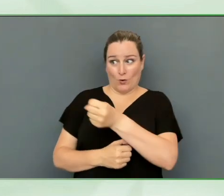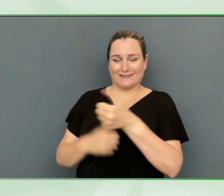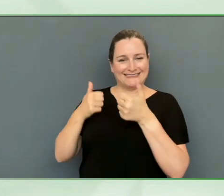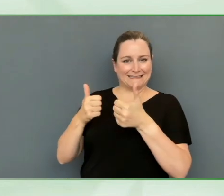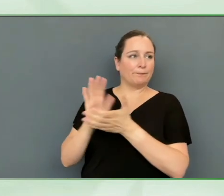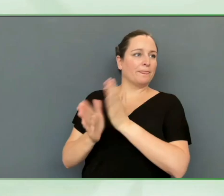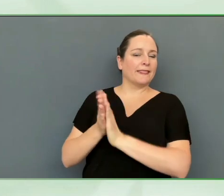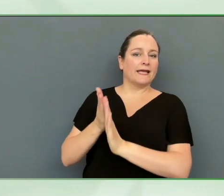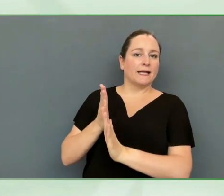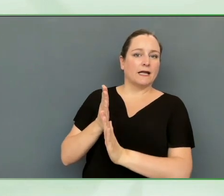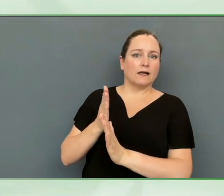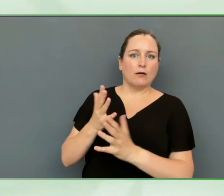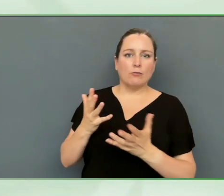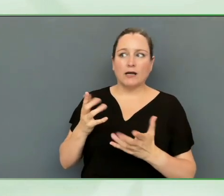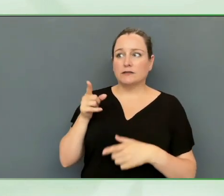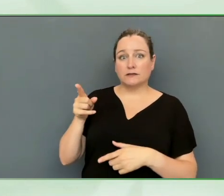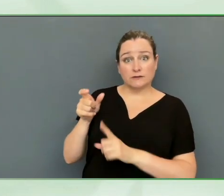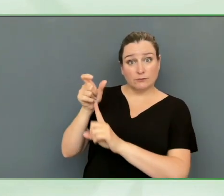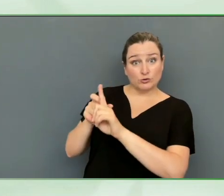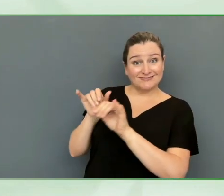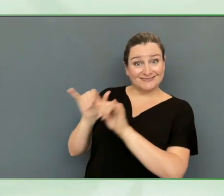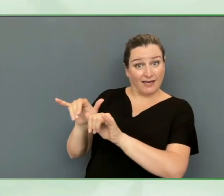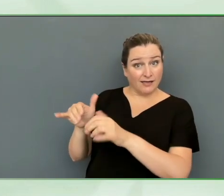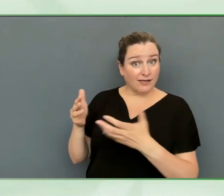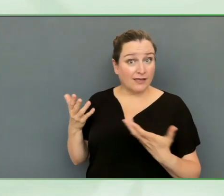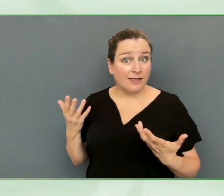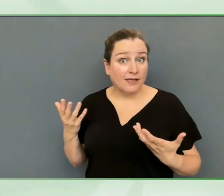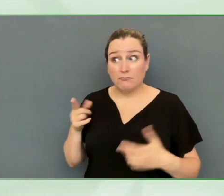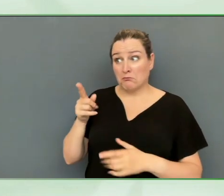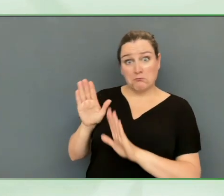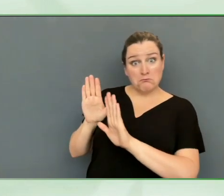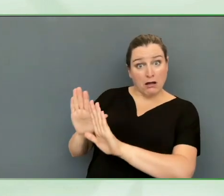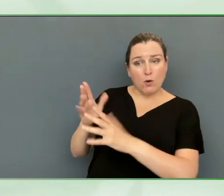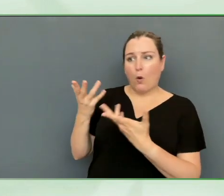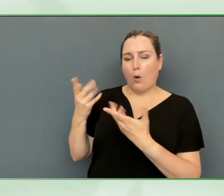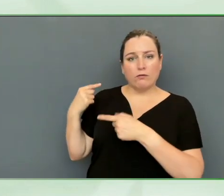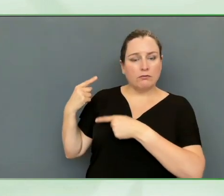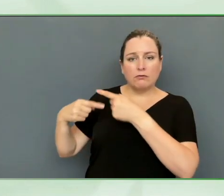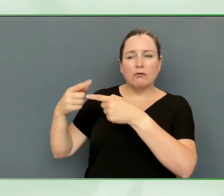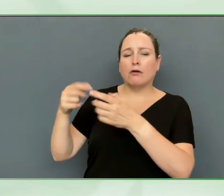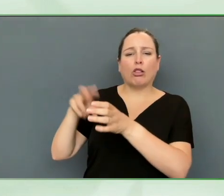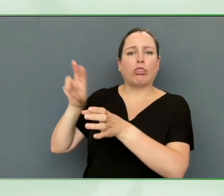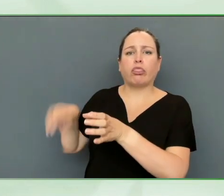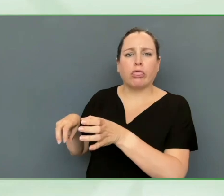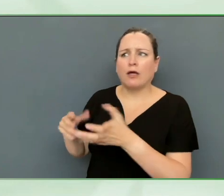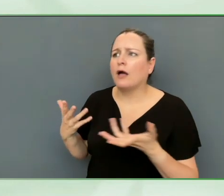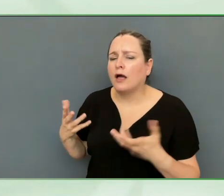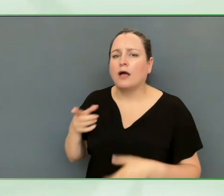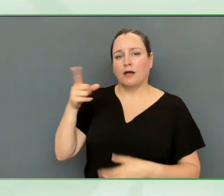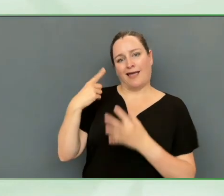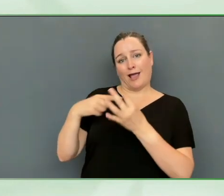mark on, and they have this belief, now we have these people on board and everything is arranged and they will stay here